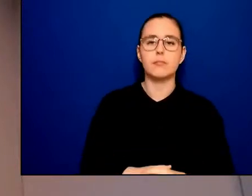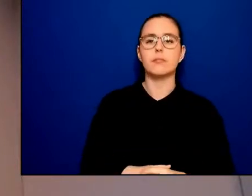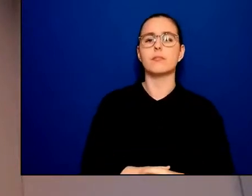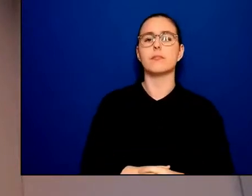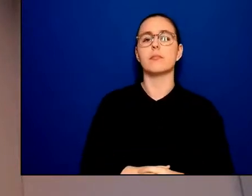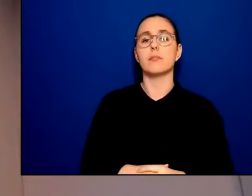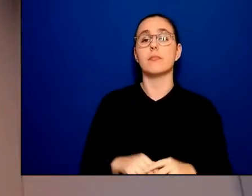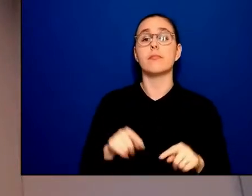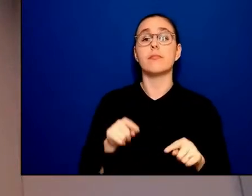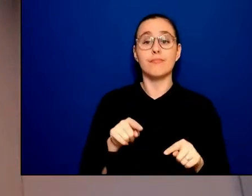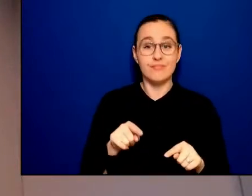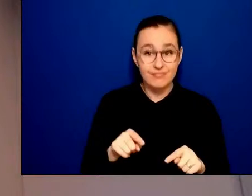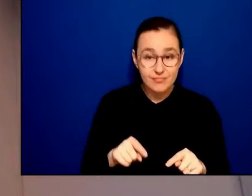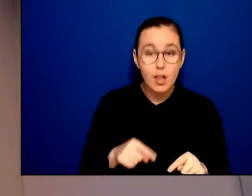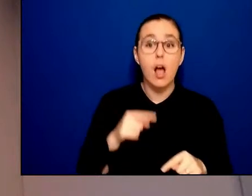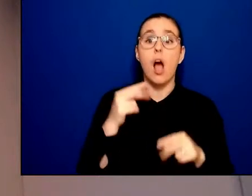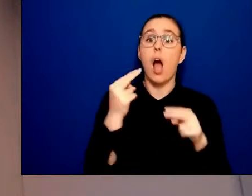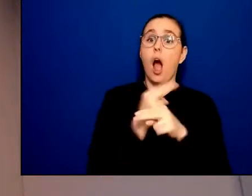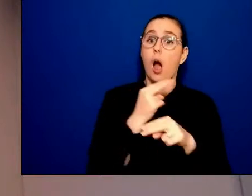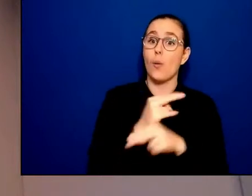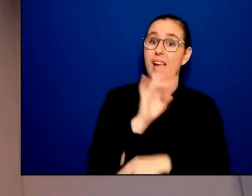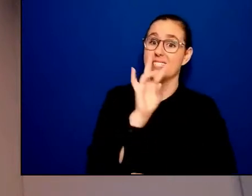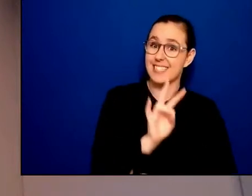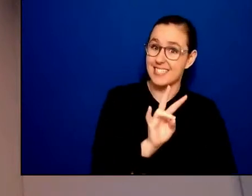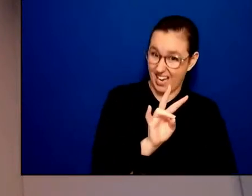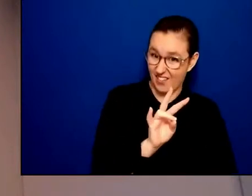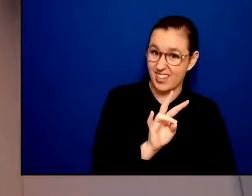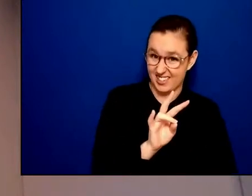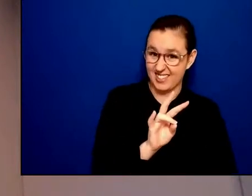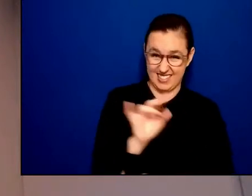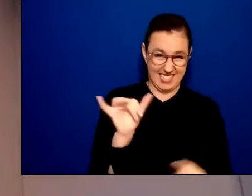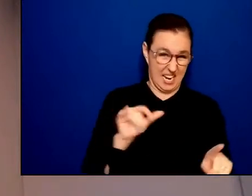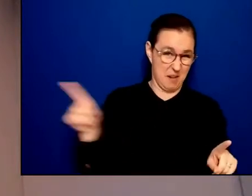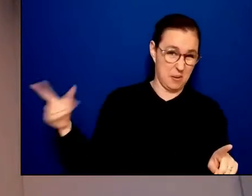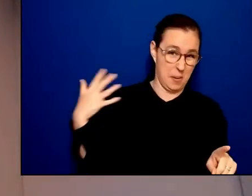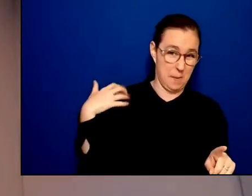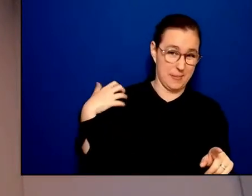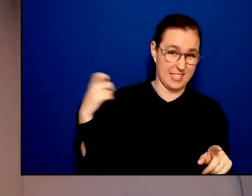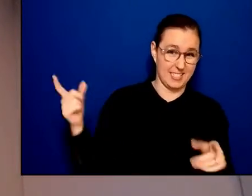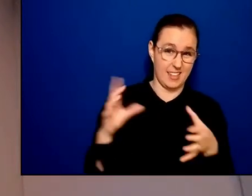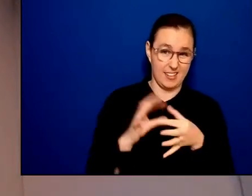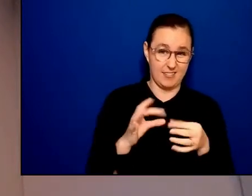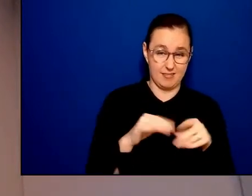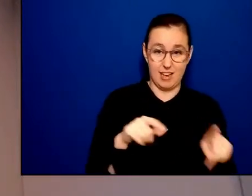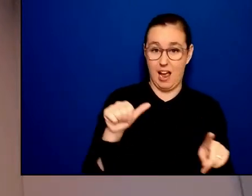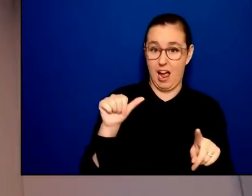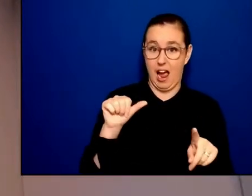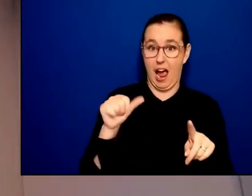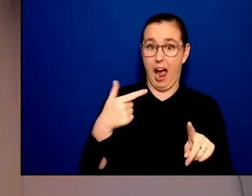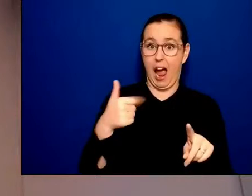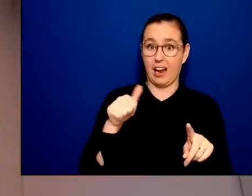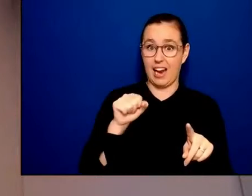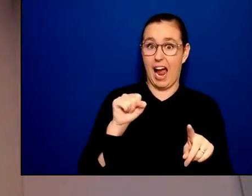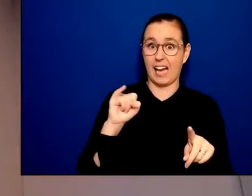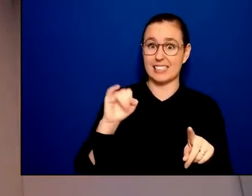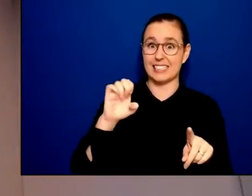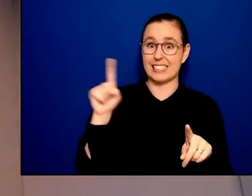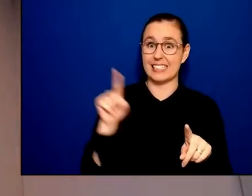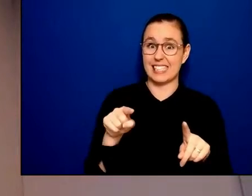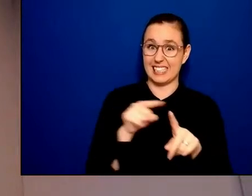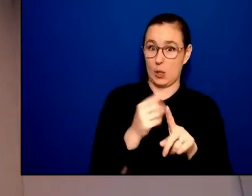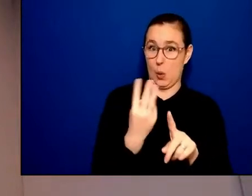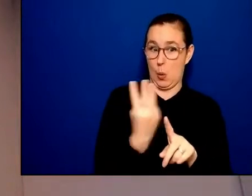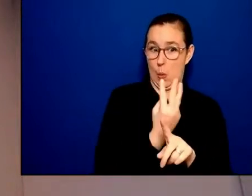Minister Fleming mentioned, west of Agassiz, we have had crews out there who have been able to move debris